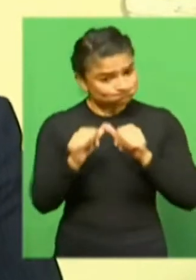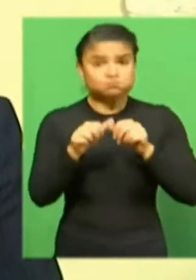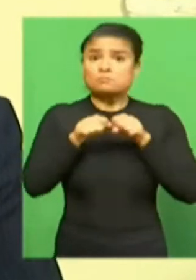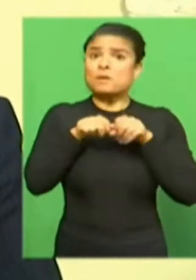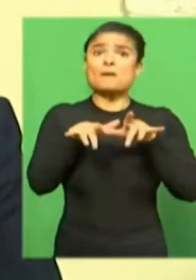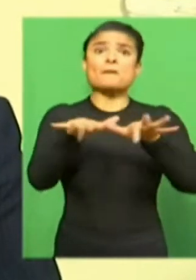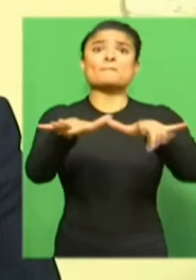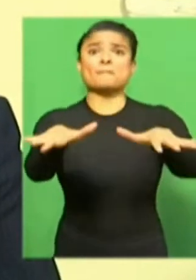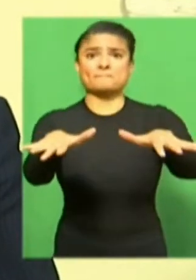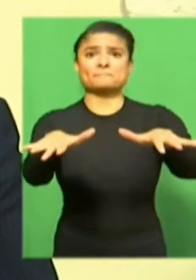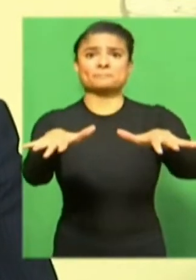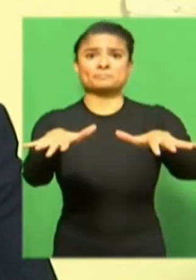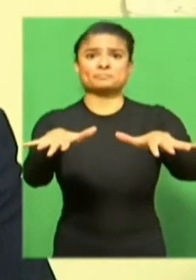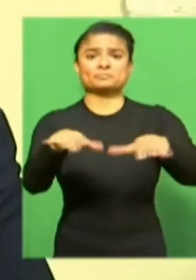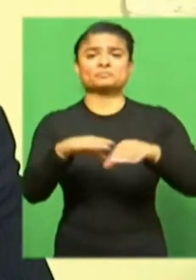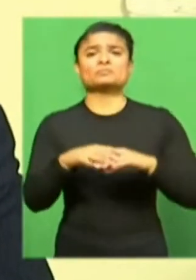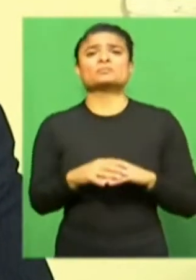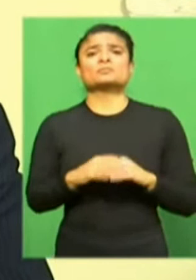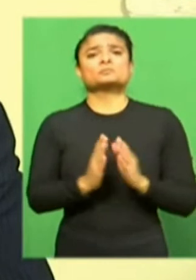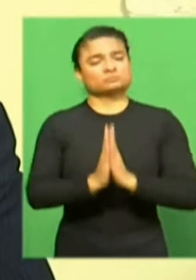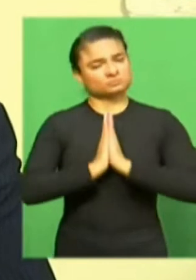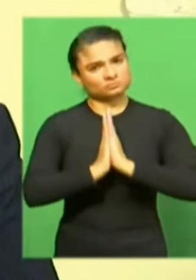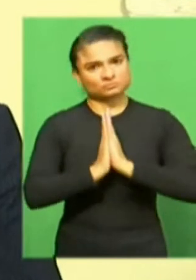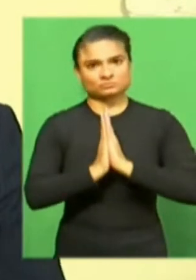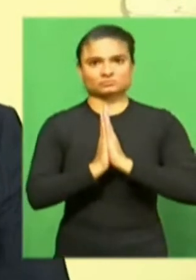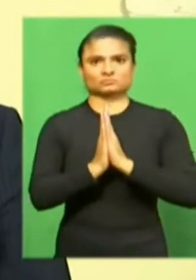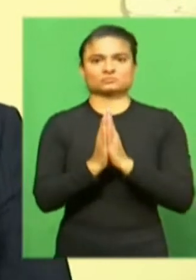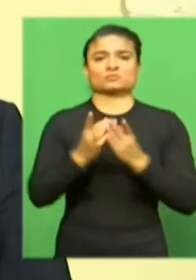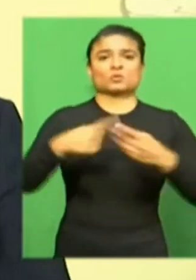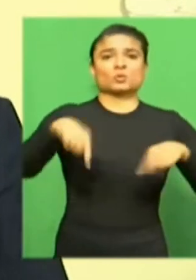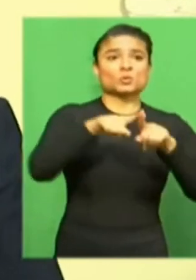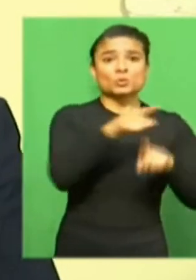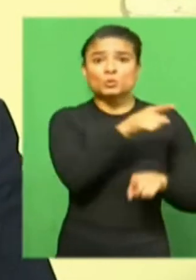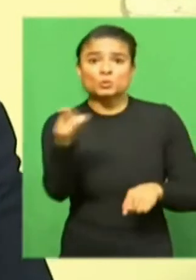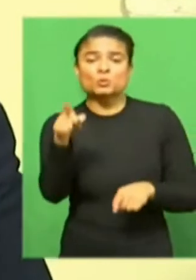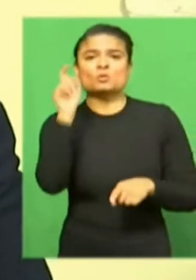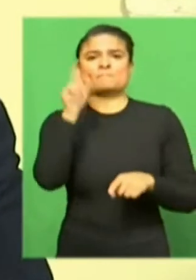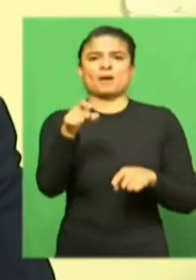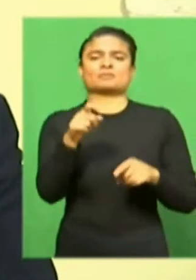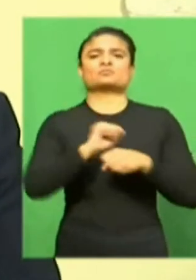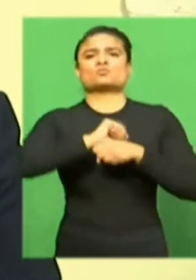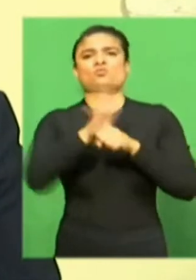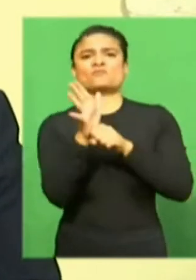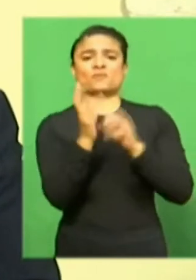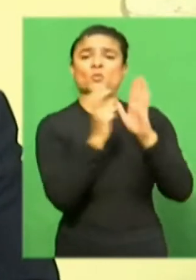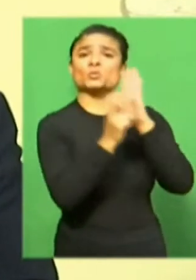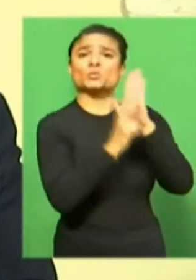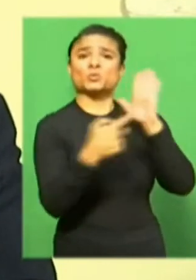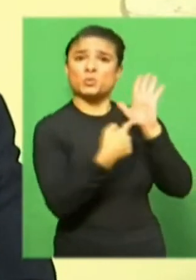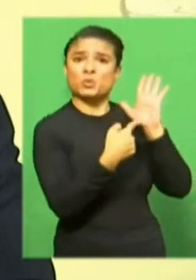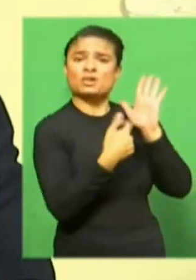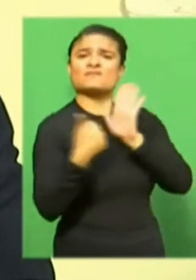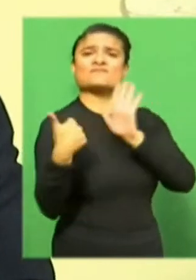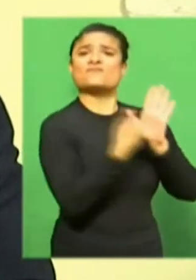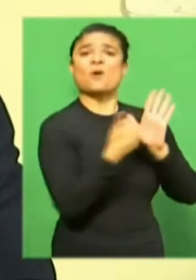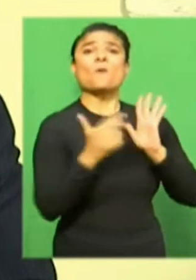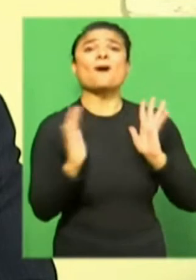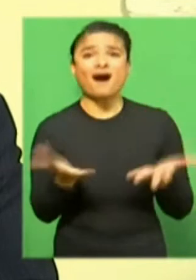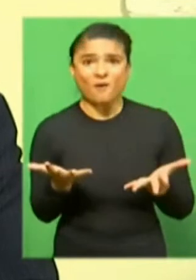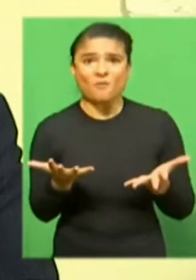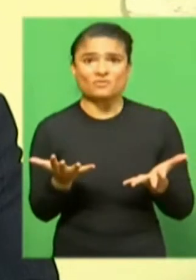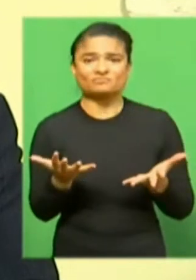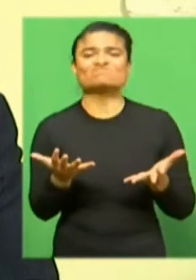effective weapon in the fight against COVID-19 is an effective and comprehensive vaccination